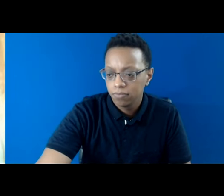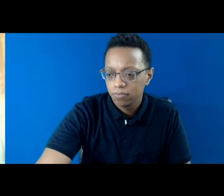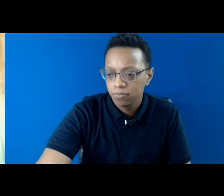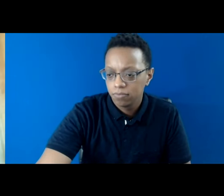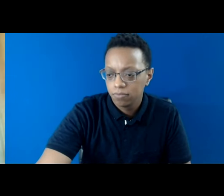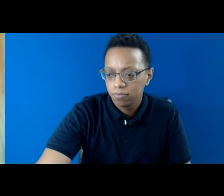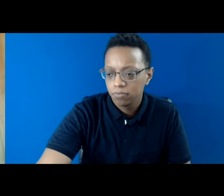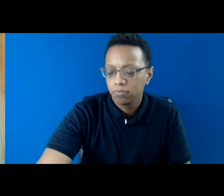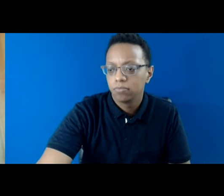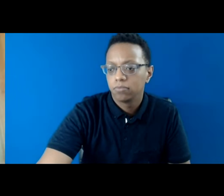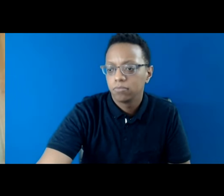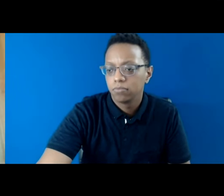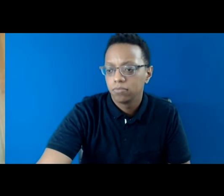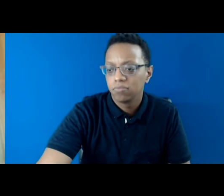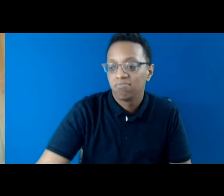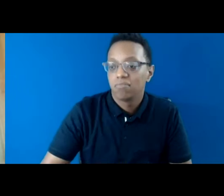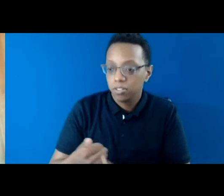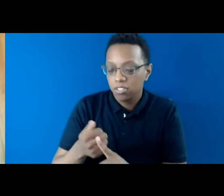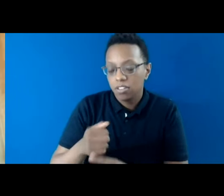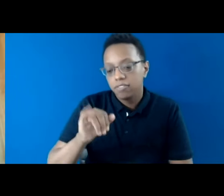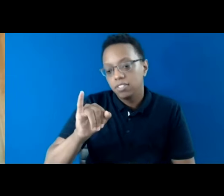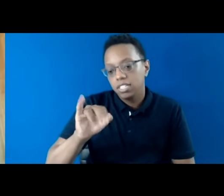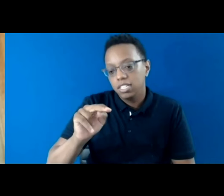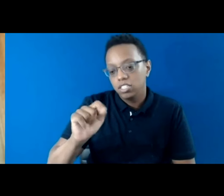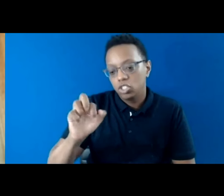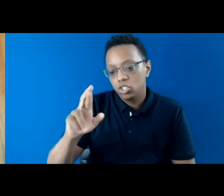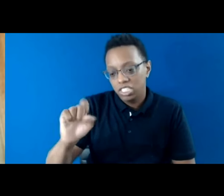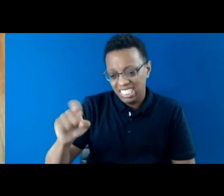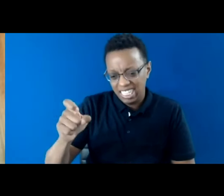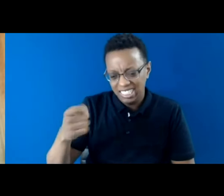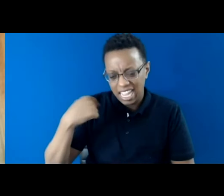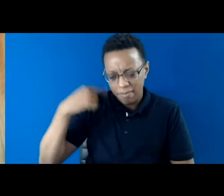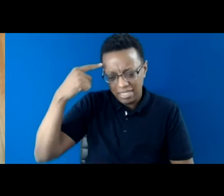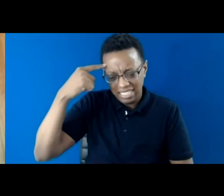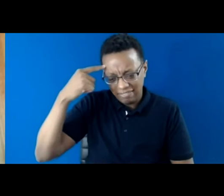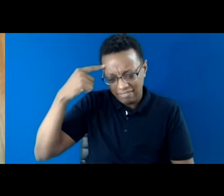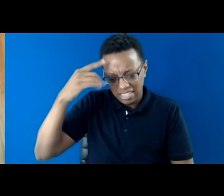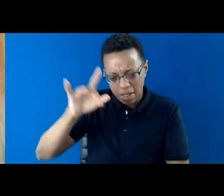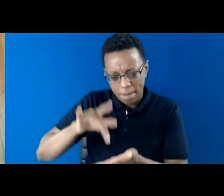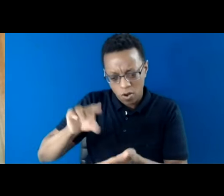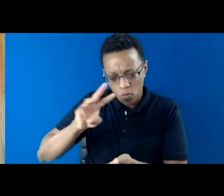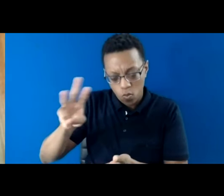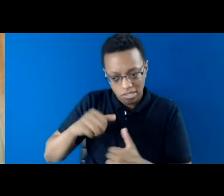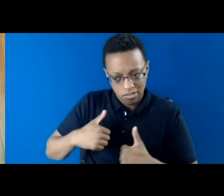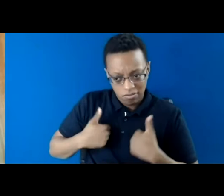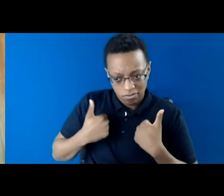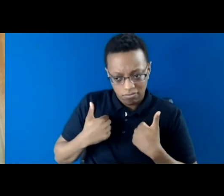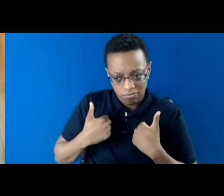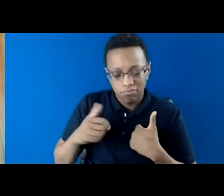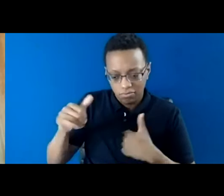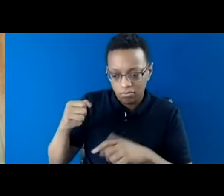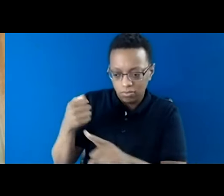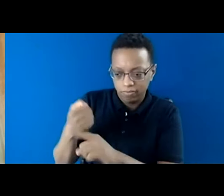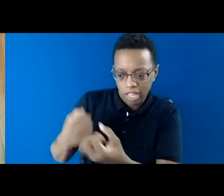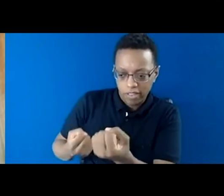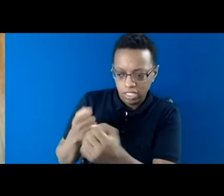They're an intersex activist based, I believe, out of the Midwest, who's been doing a lot of work to connect